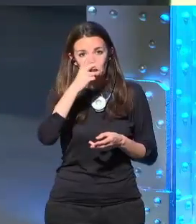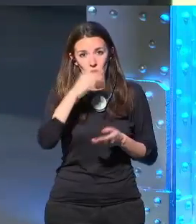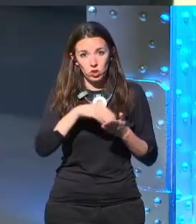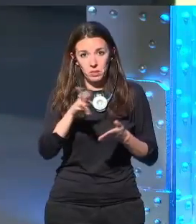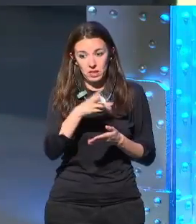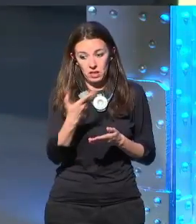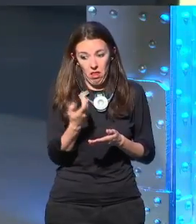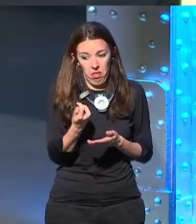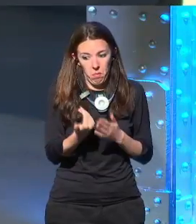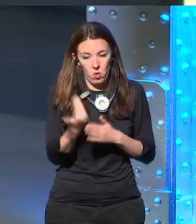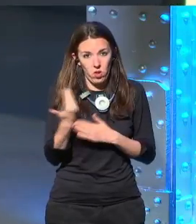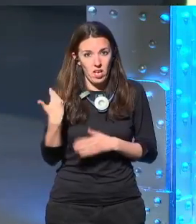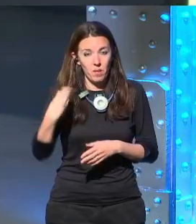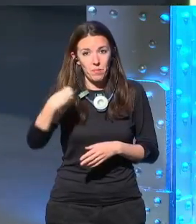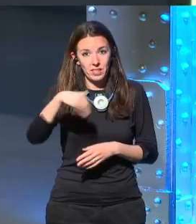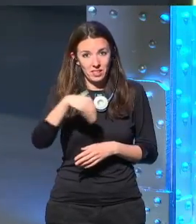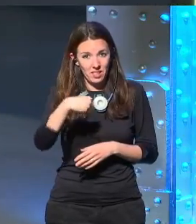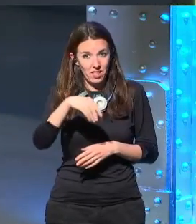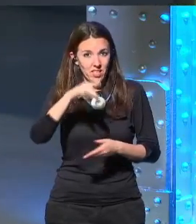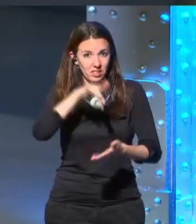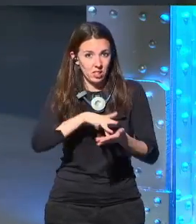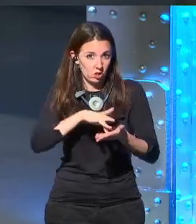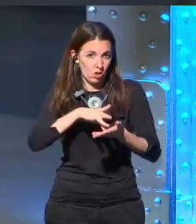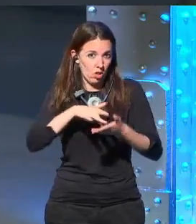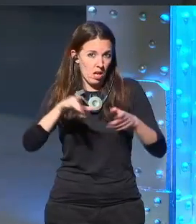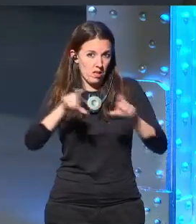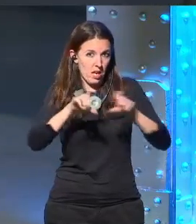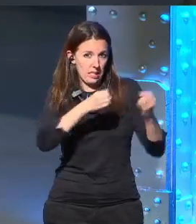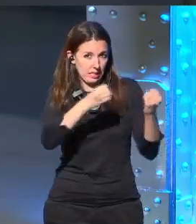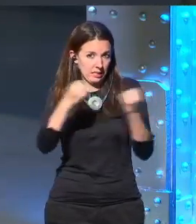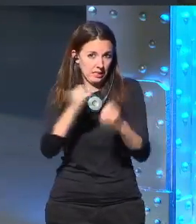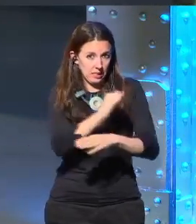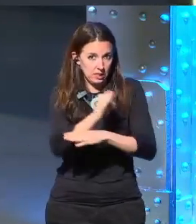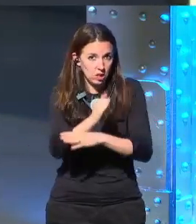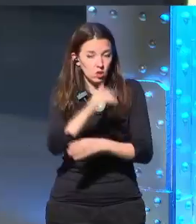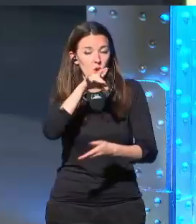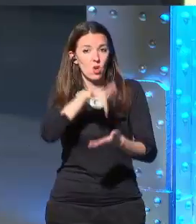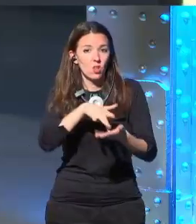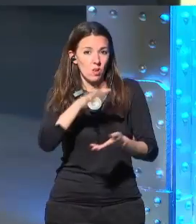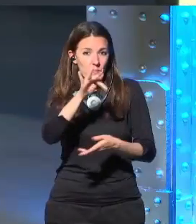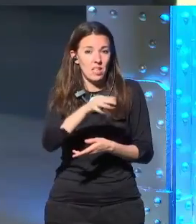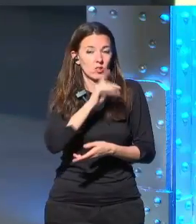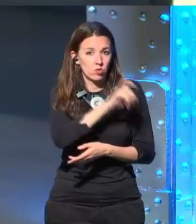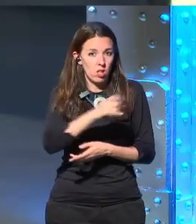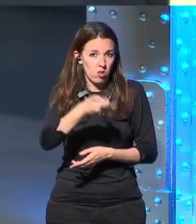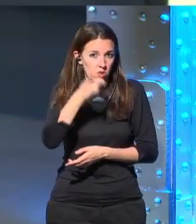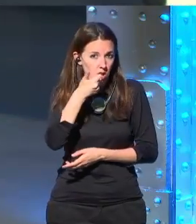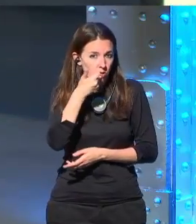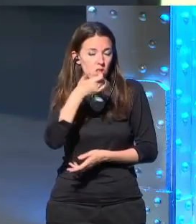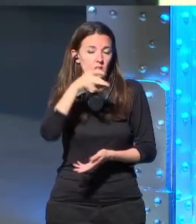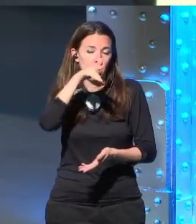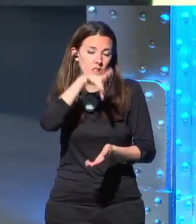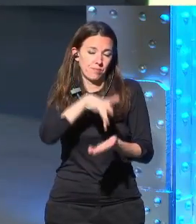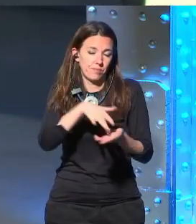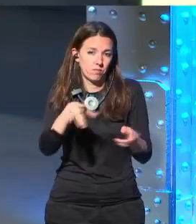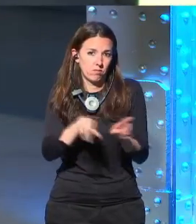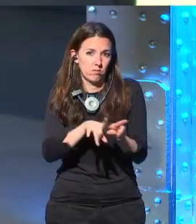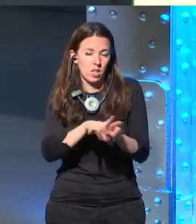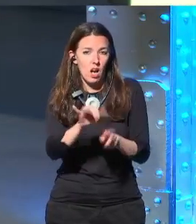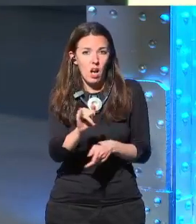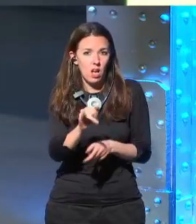From 2003 to just a few days ago, he was chair and CEO of Aspen Institute, an institute which, in fact,